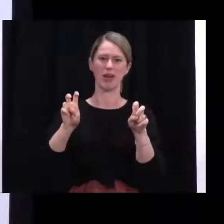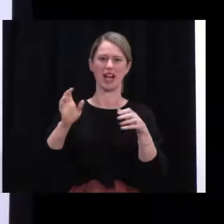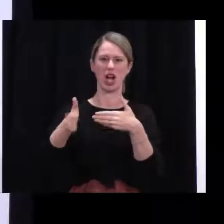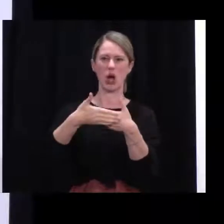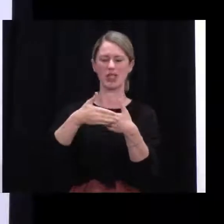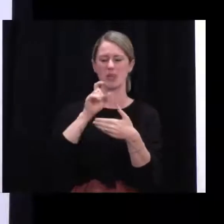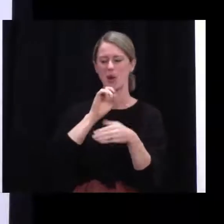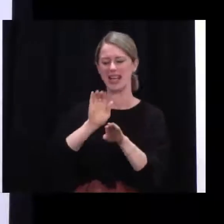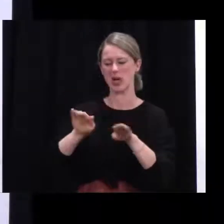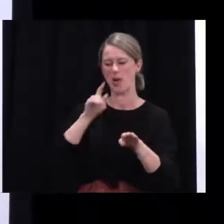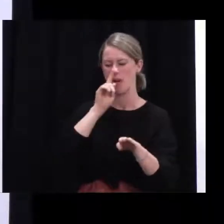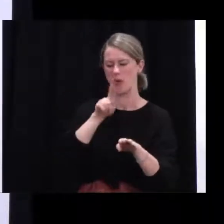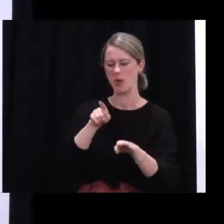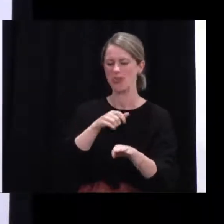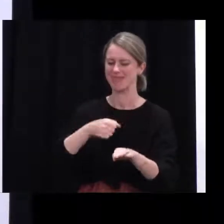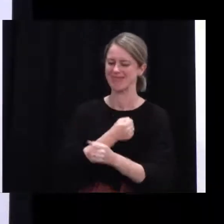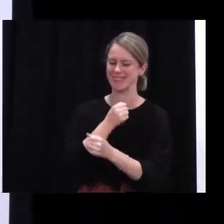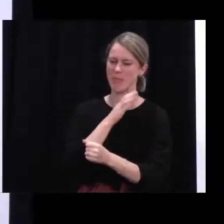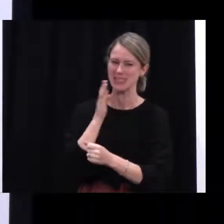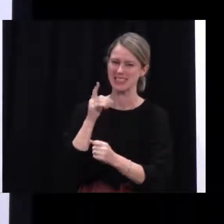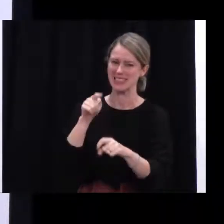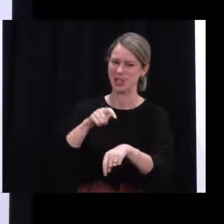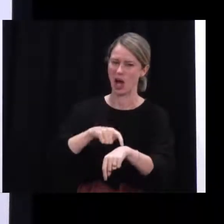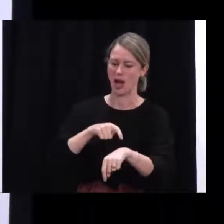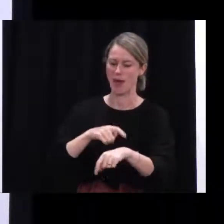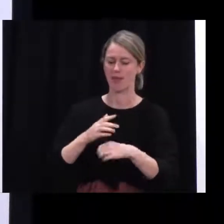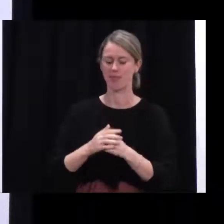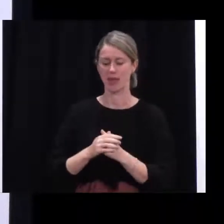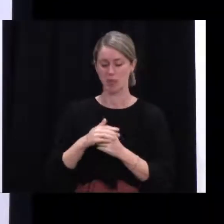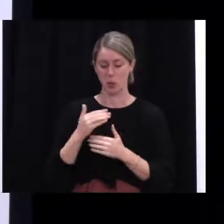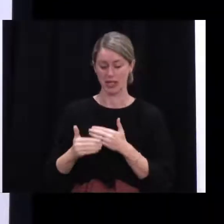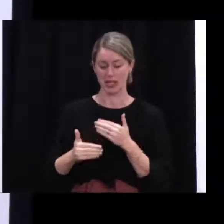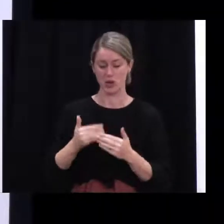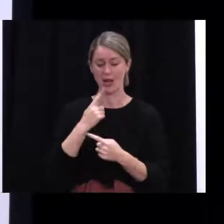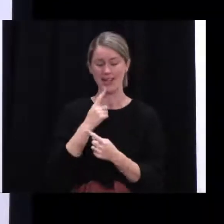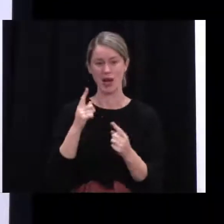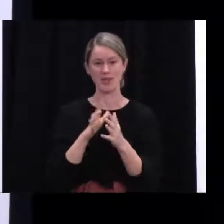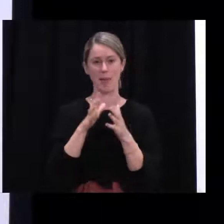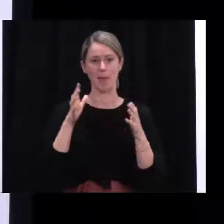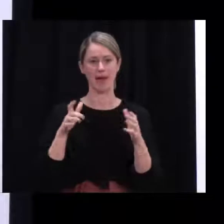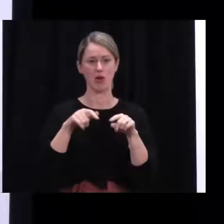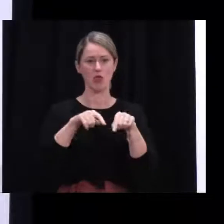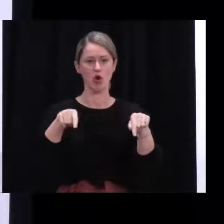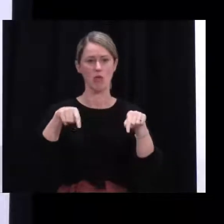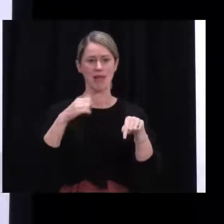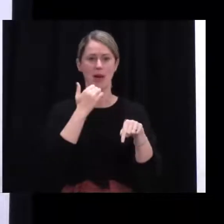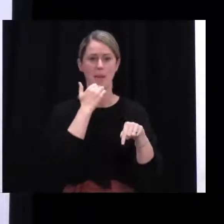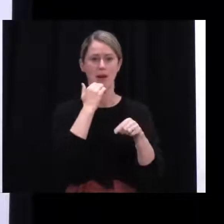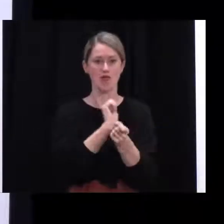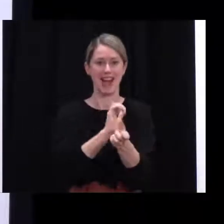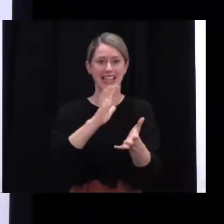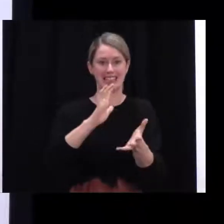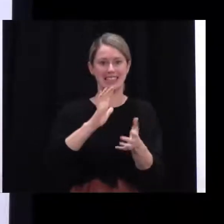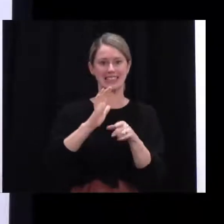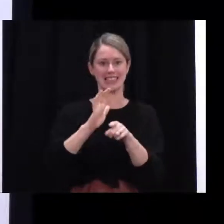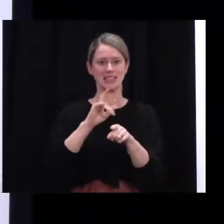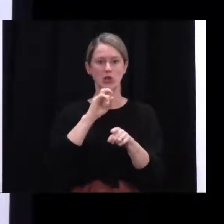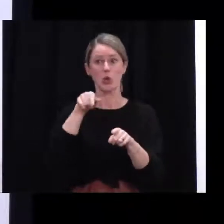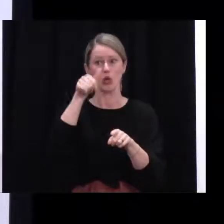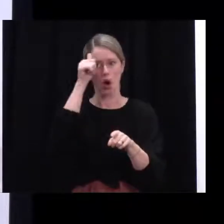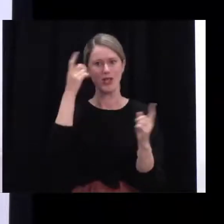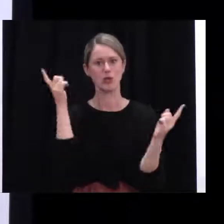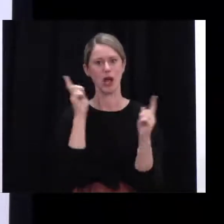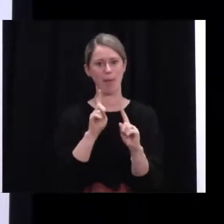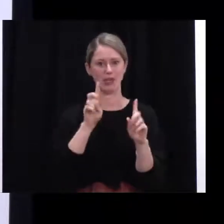unfortunately missed out this time. We will then continue to announce large room releases so that people will know when to come back, and we will